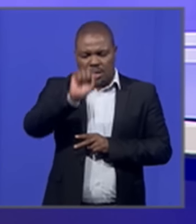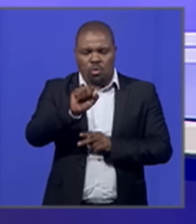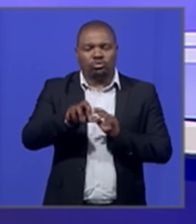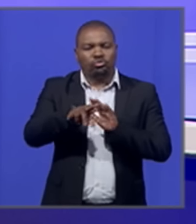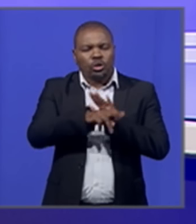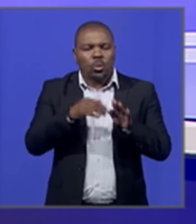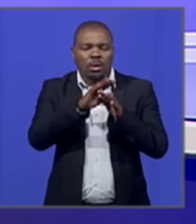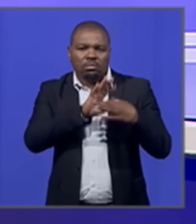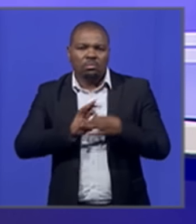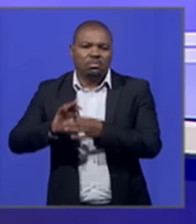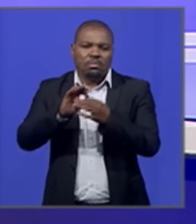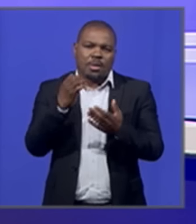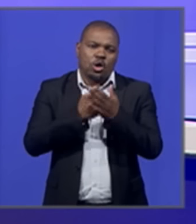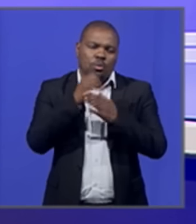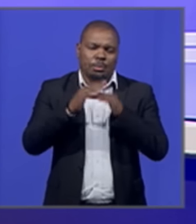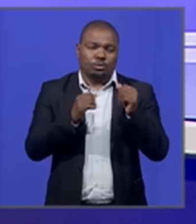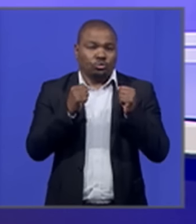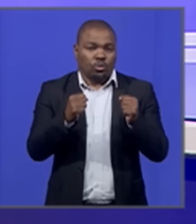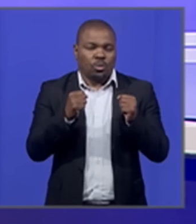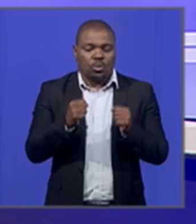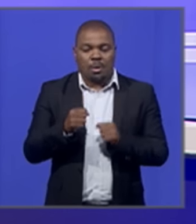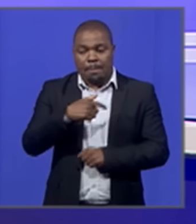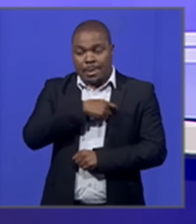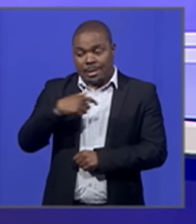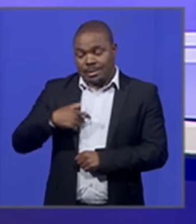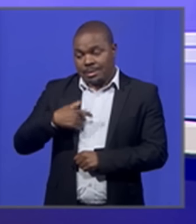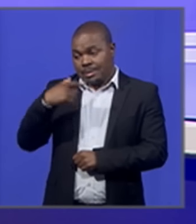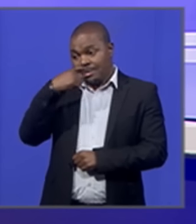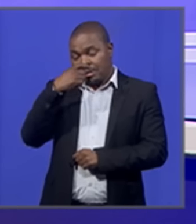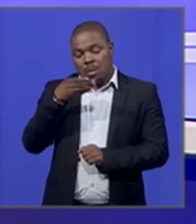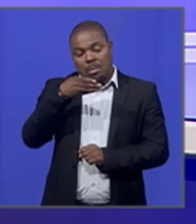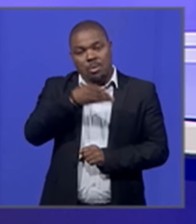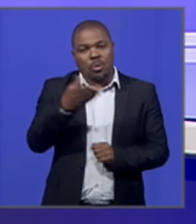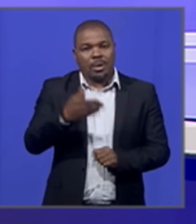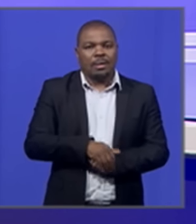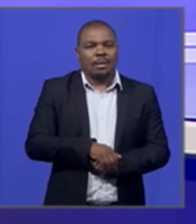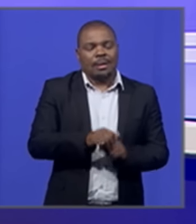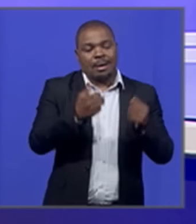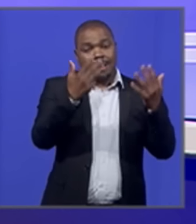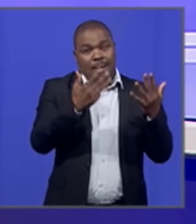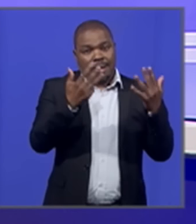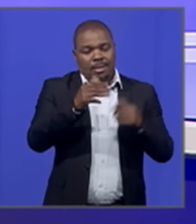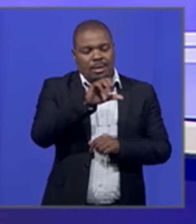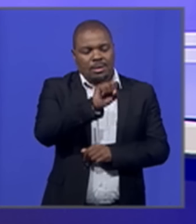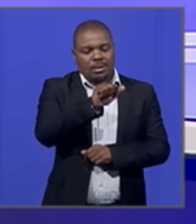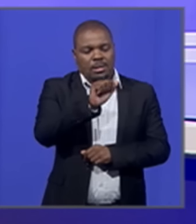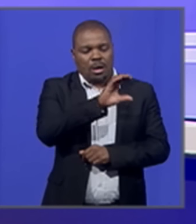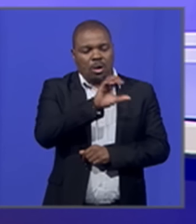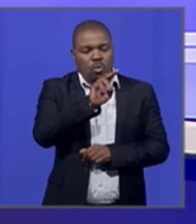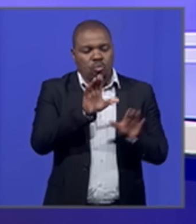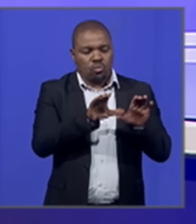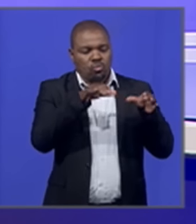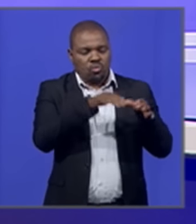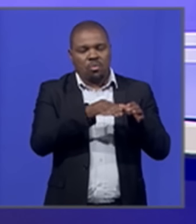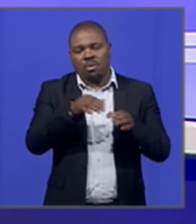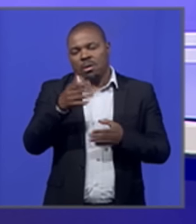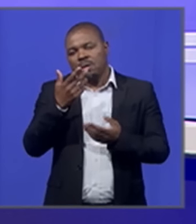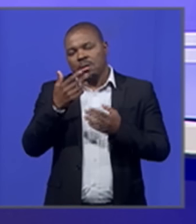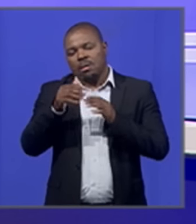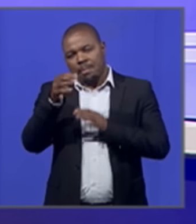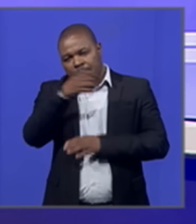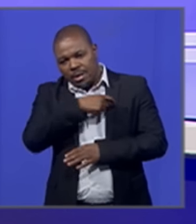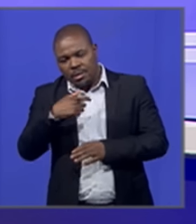ga ikonomi. Mopresidente Ramaphosa o ba bolela ka sebokeng sa bosenyane sa SACU sa ditlhogo tša mmušo le tša